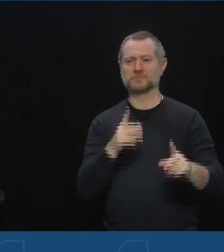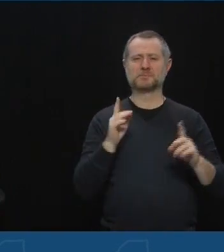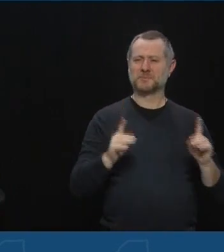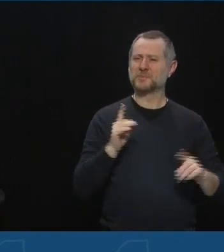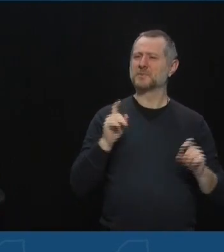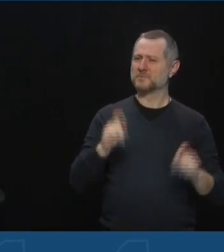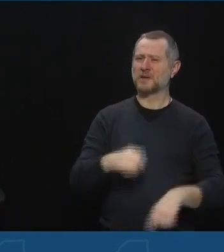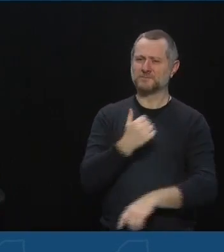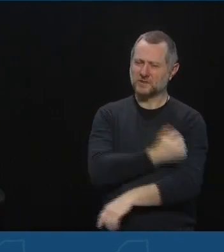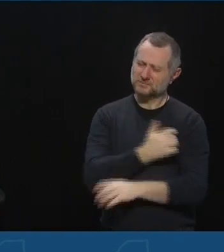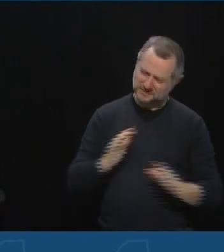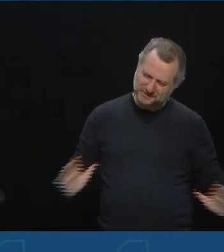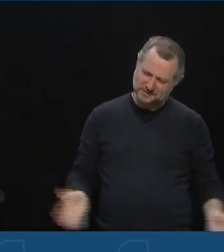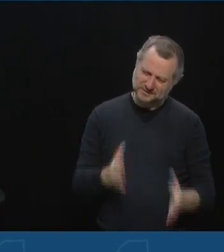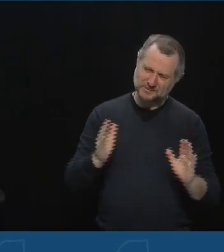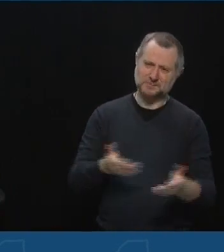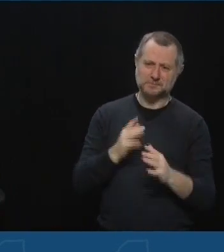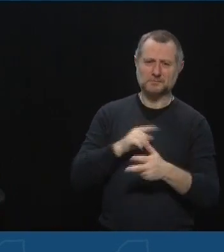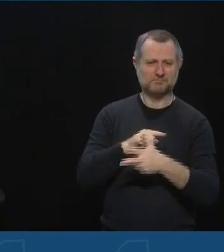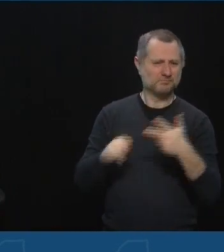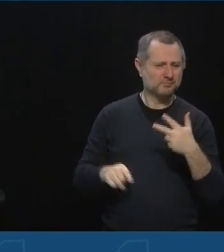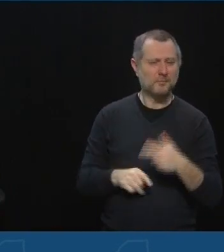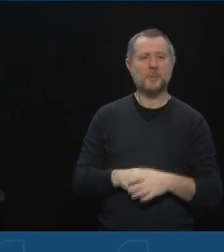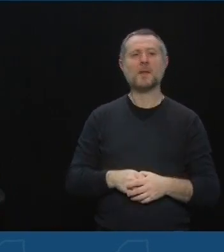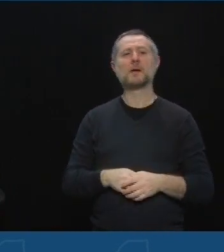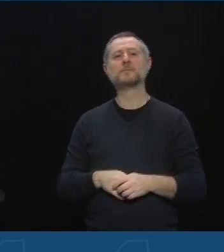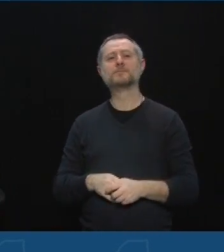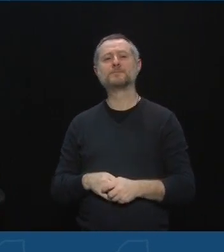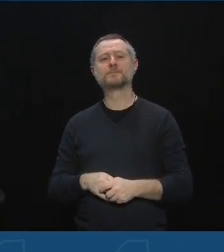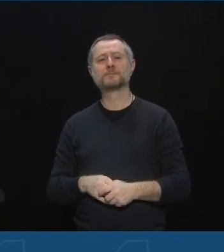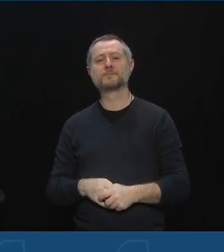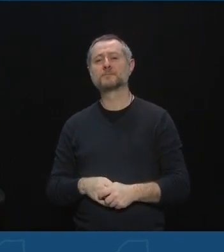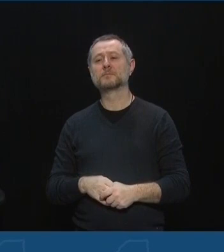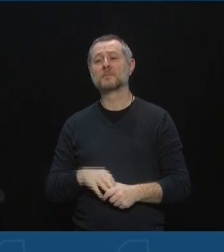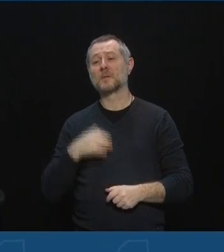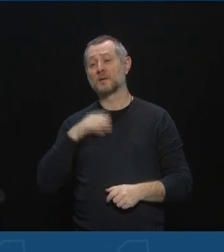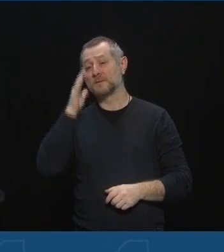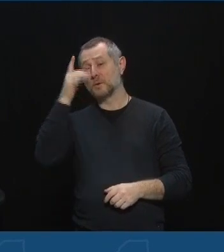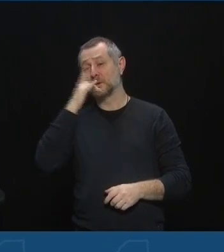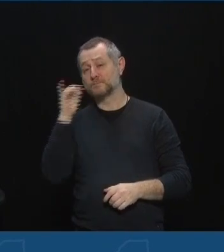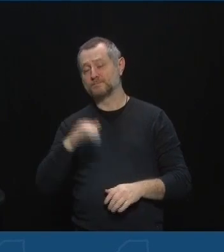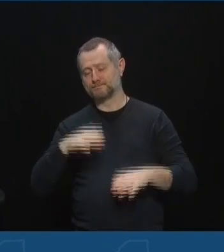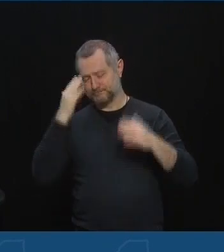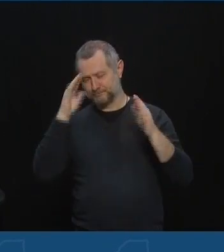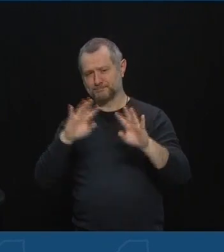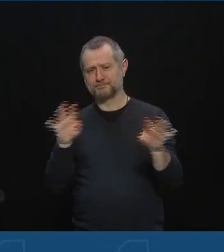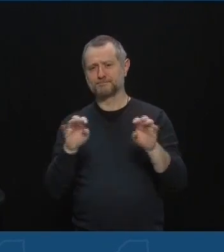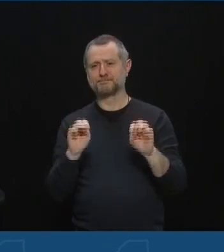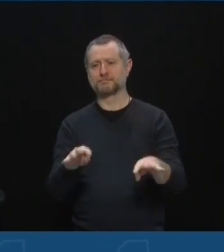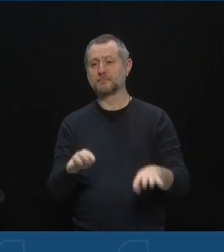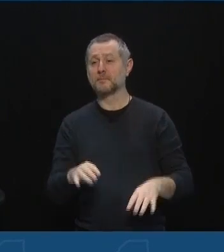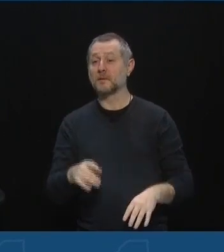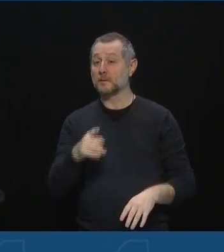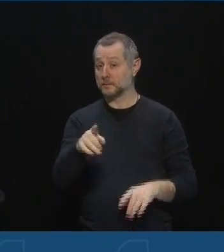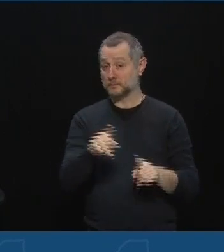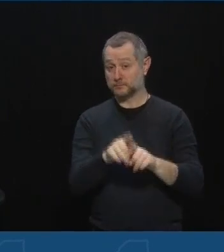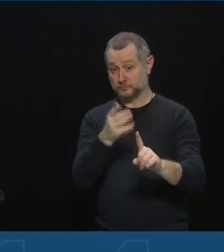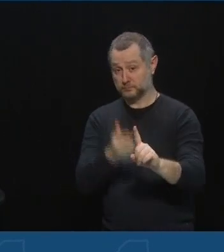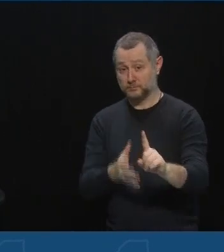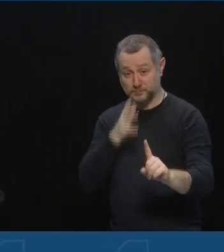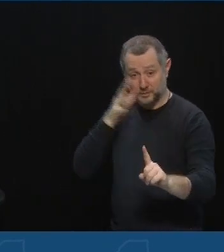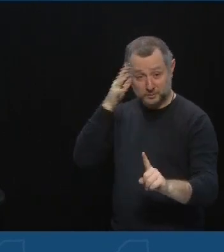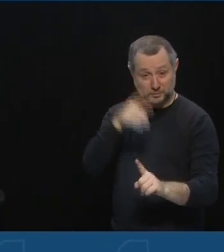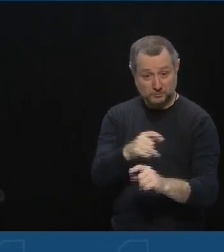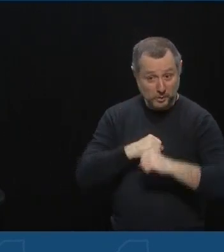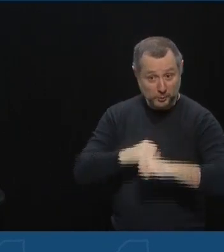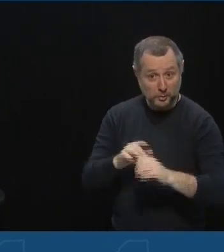vaccinated. We can do better on that front, because we don't know what the future will bring. So you're a parent, you want to continue to fortify your children, protect them every